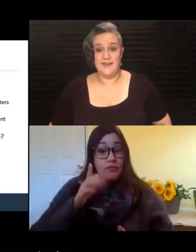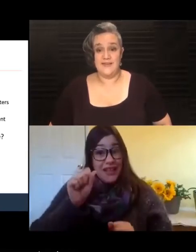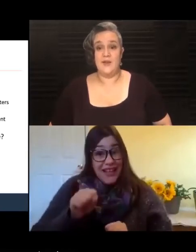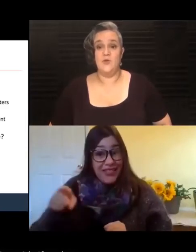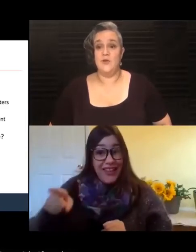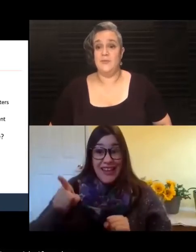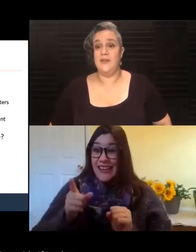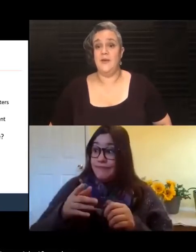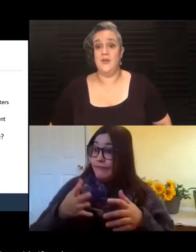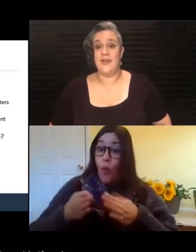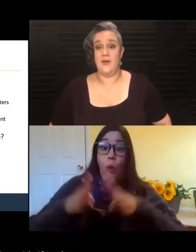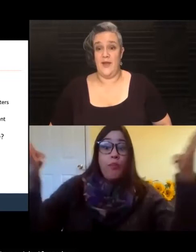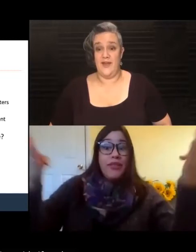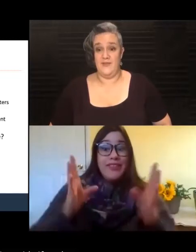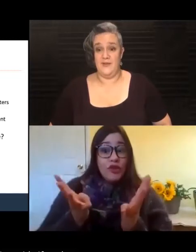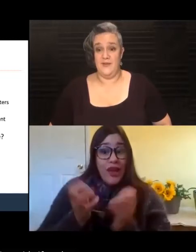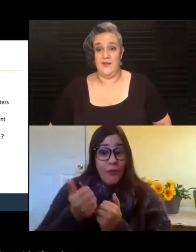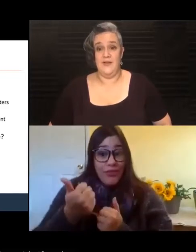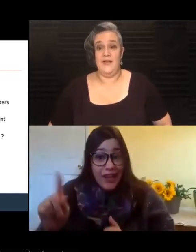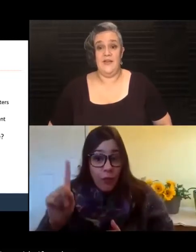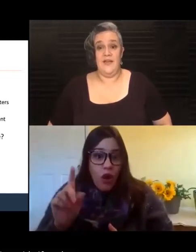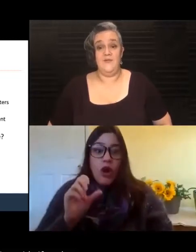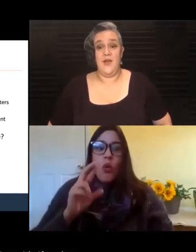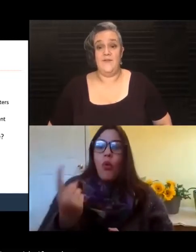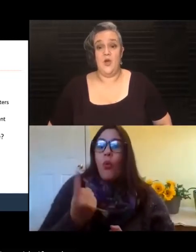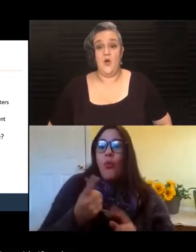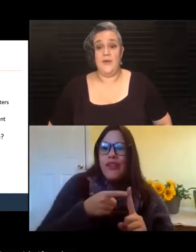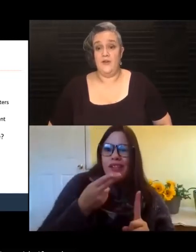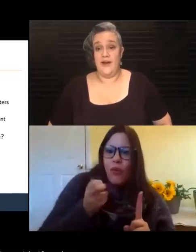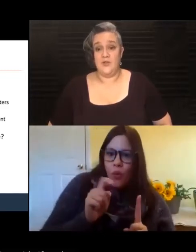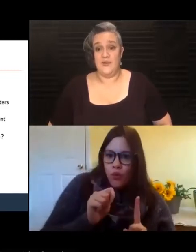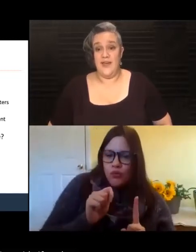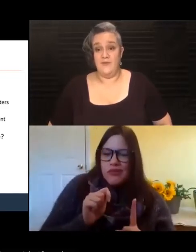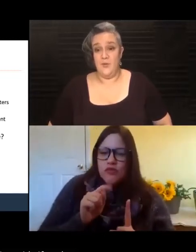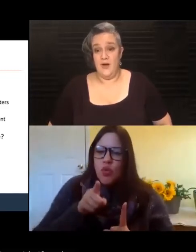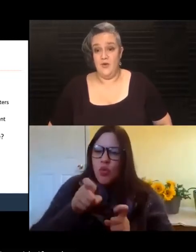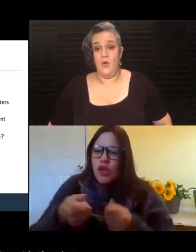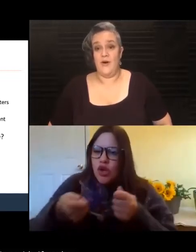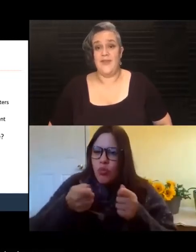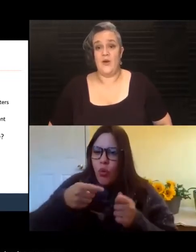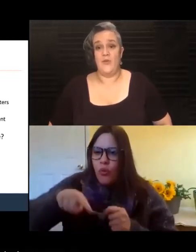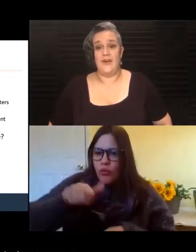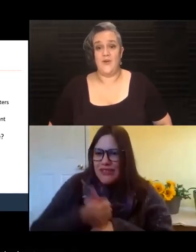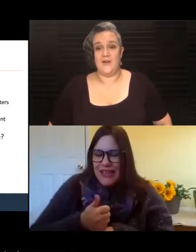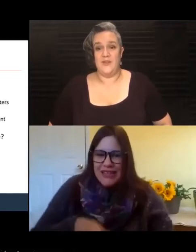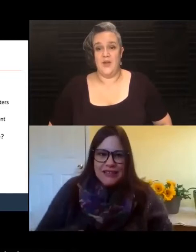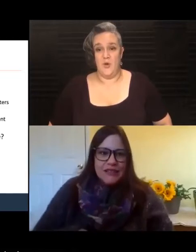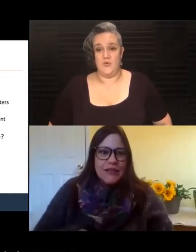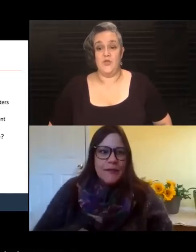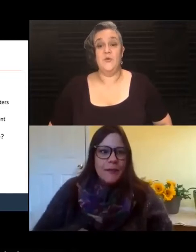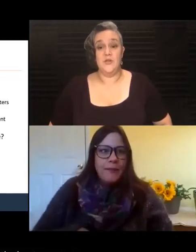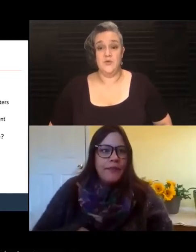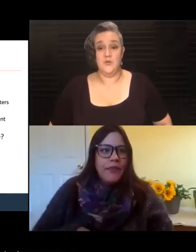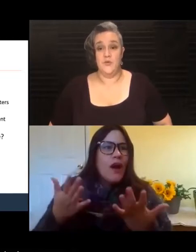audience is and who they'll be communicating with. If you're having open interaction with everyone, or if they can only interact with the